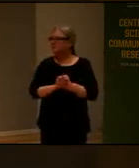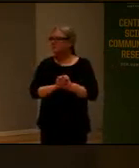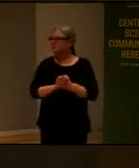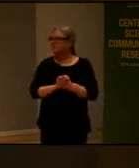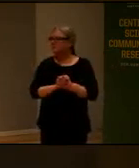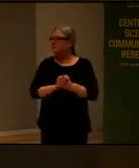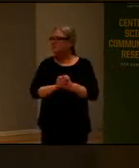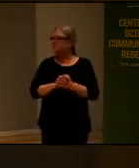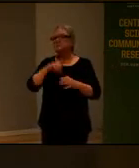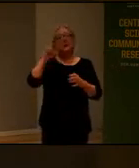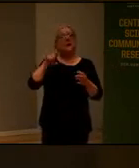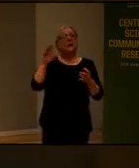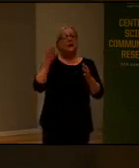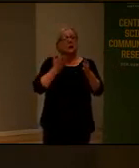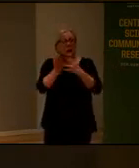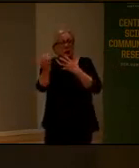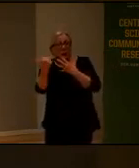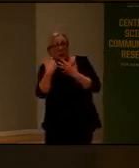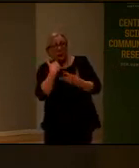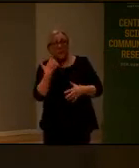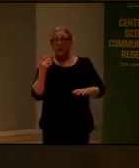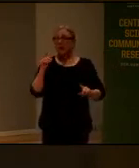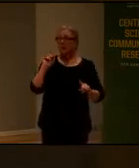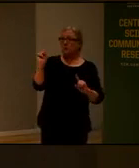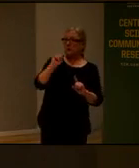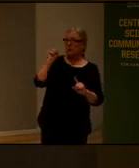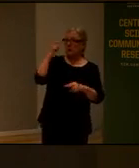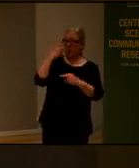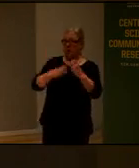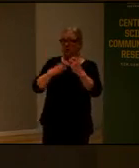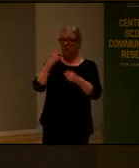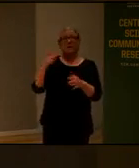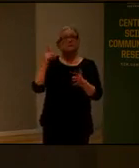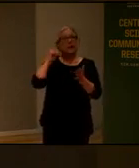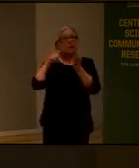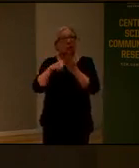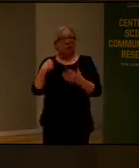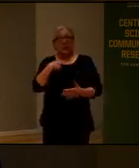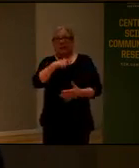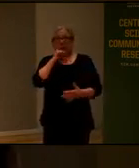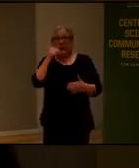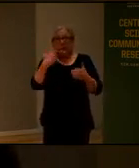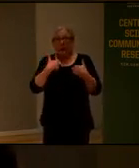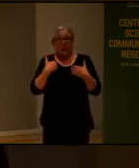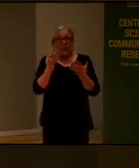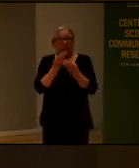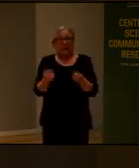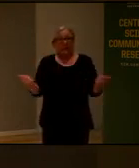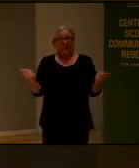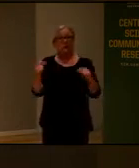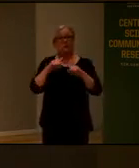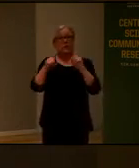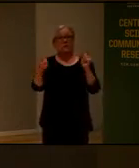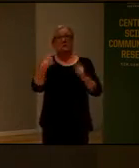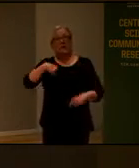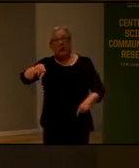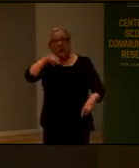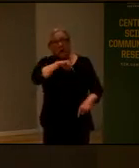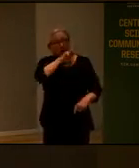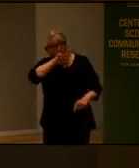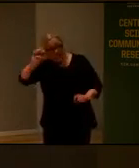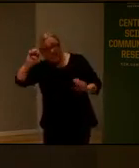some transparency around where problems are and recognizing that we do not have the solutions, but I think we, the collective we, do have the